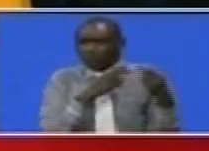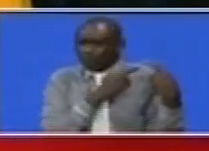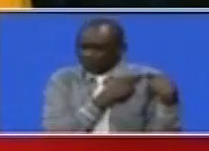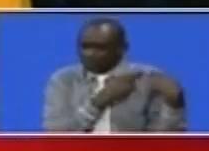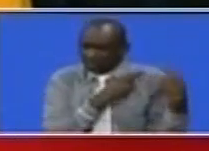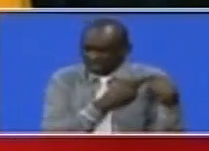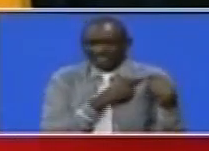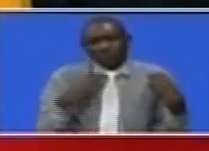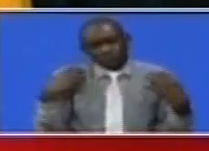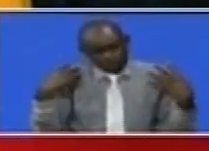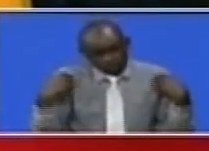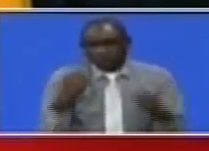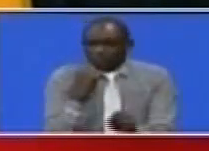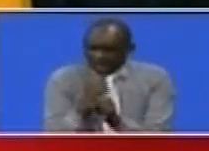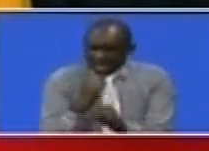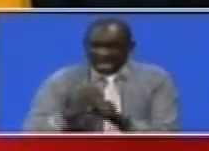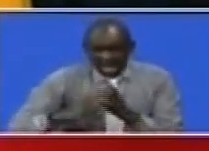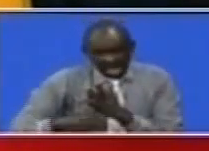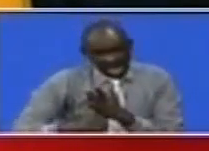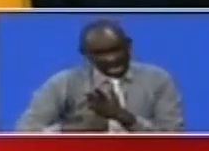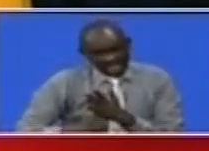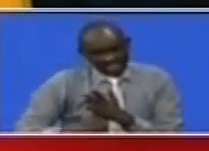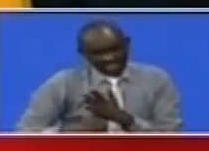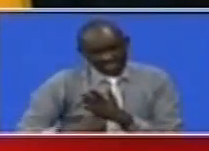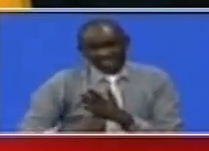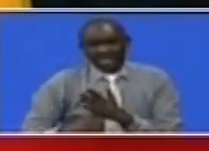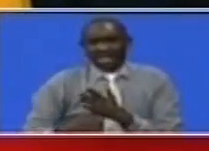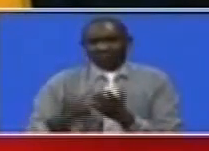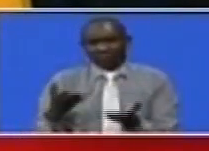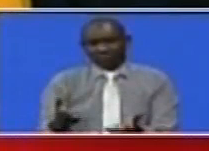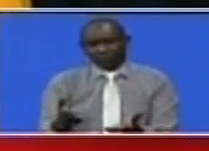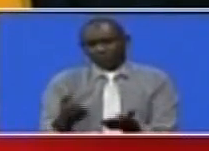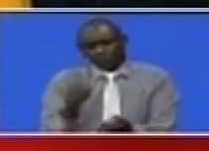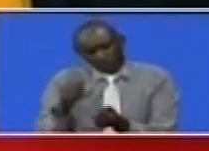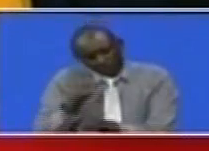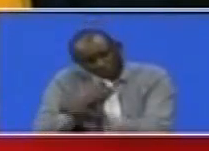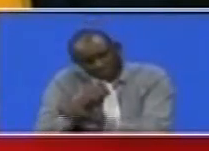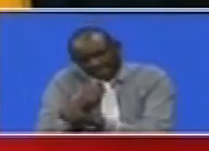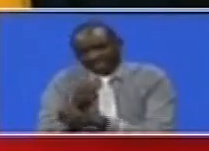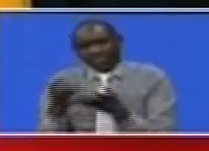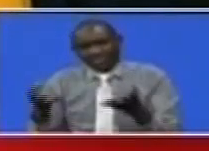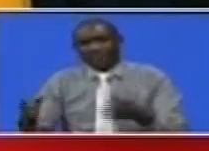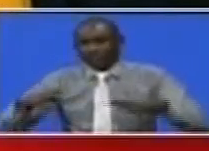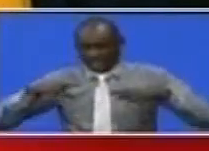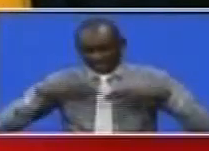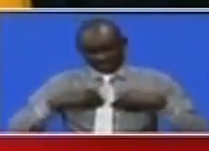to exercise a just stewardship of the gifts we have received.